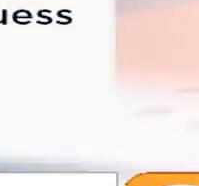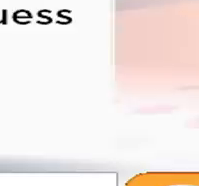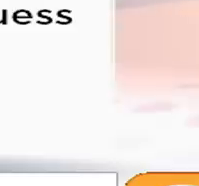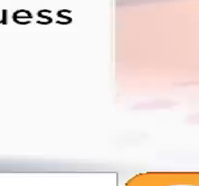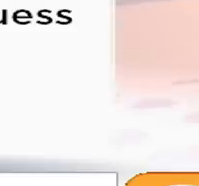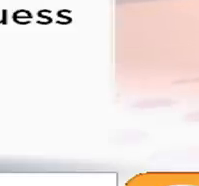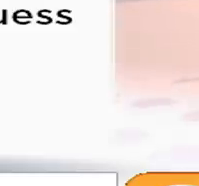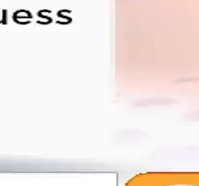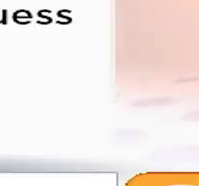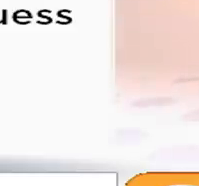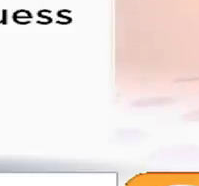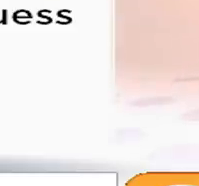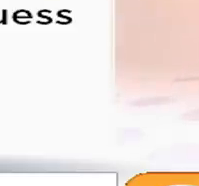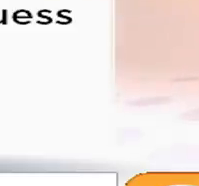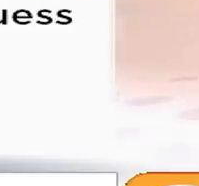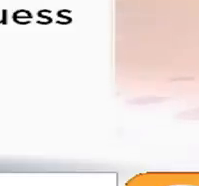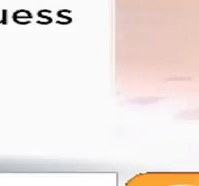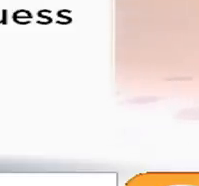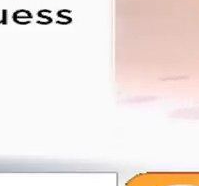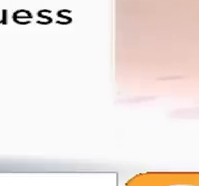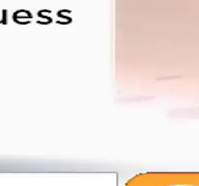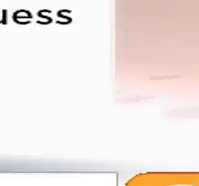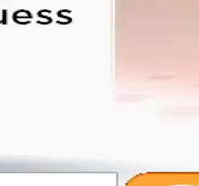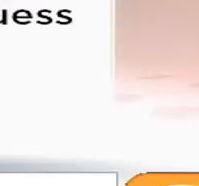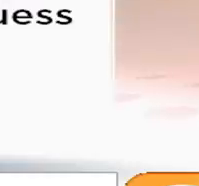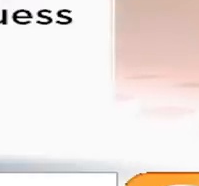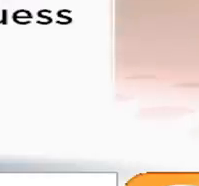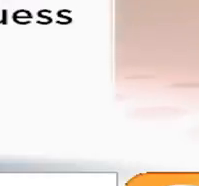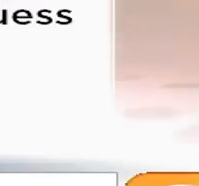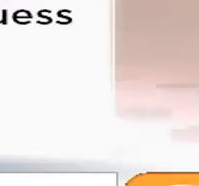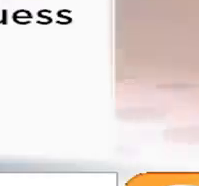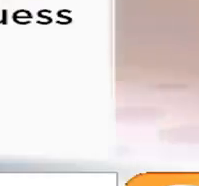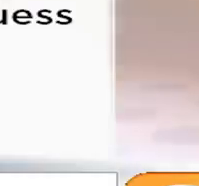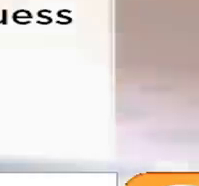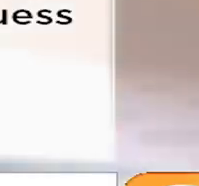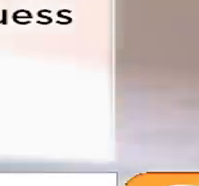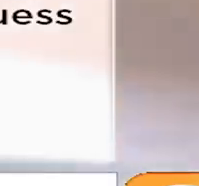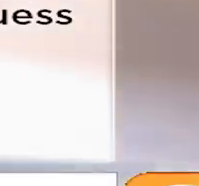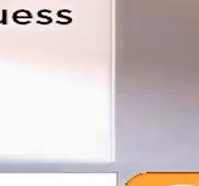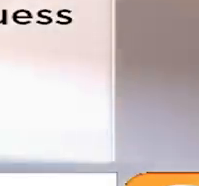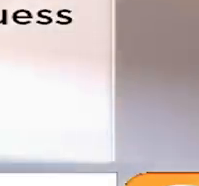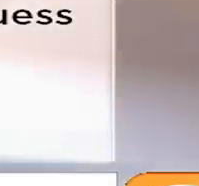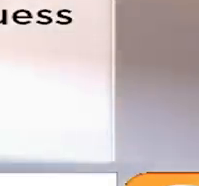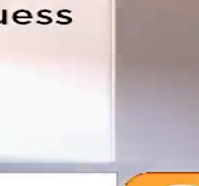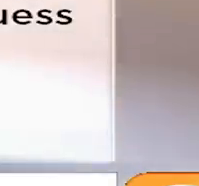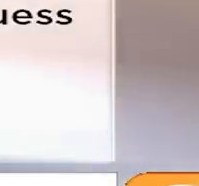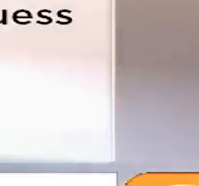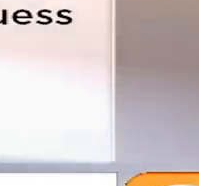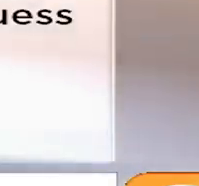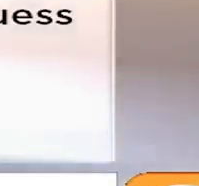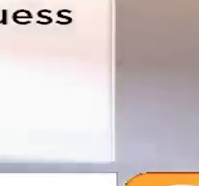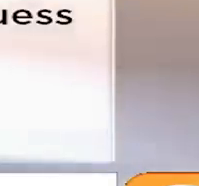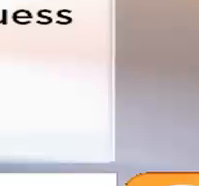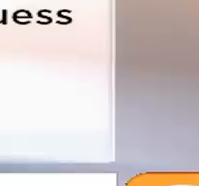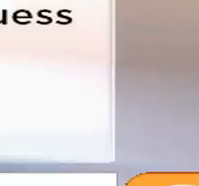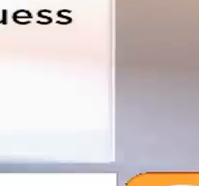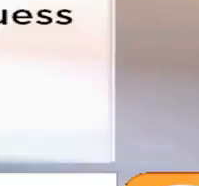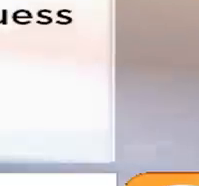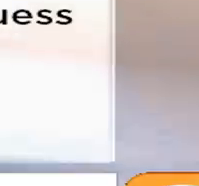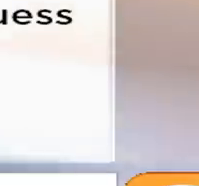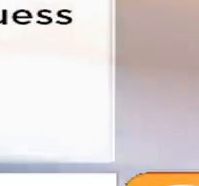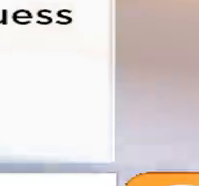The problem is not the model. The problem is the drivers of the model. That is the leaders. Are they